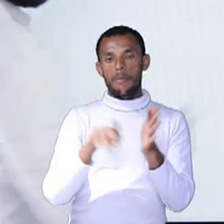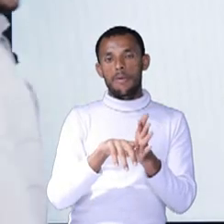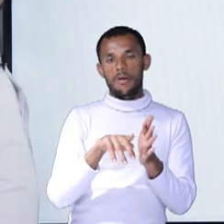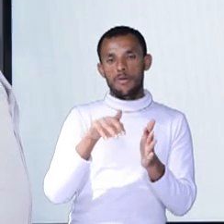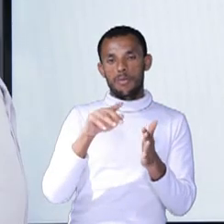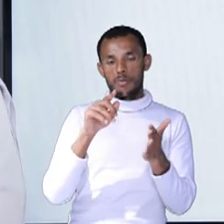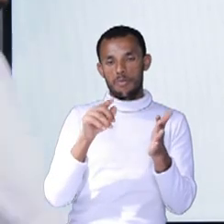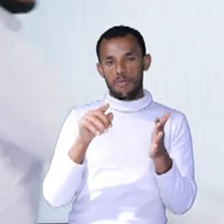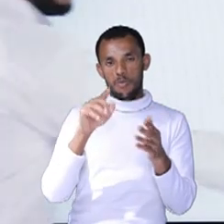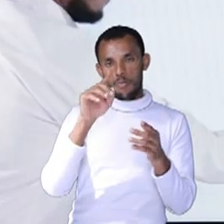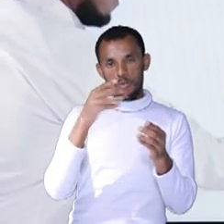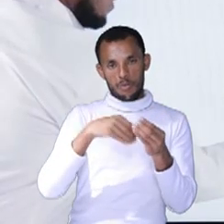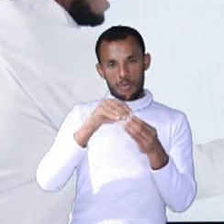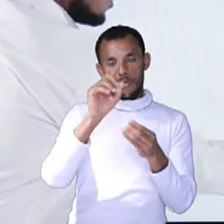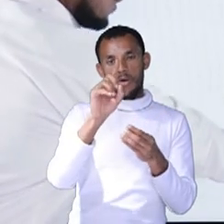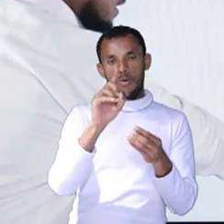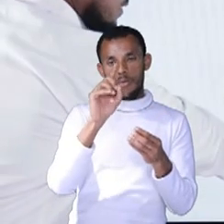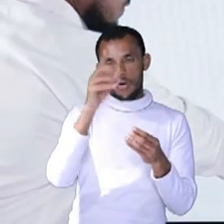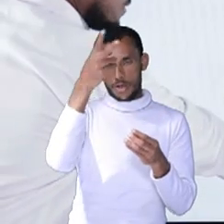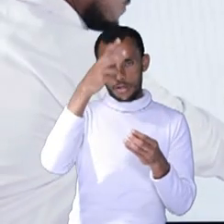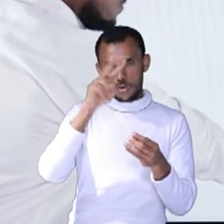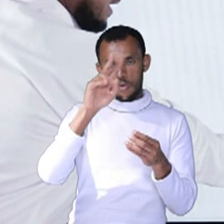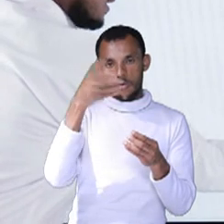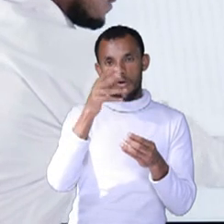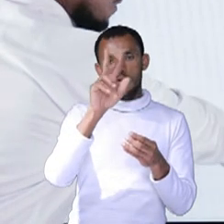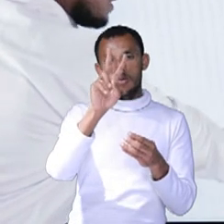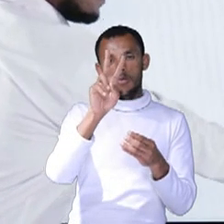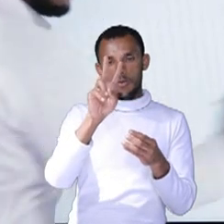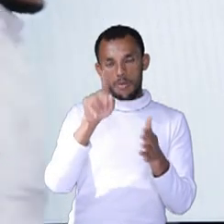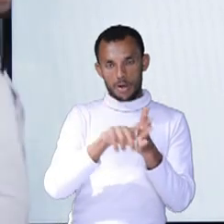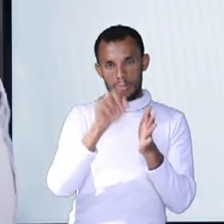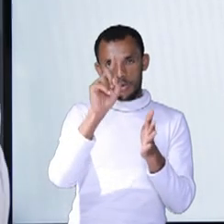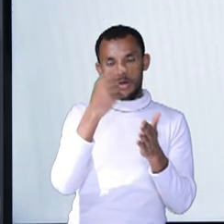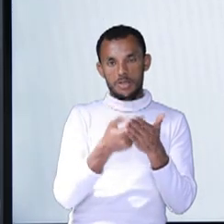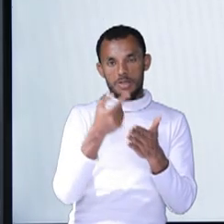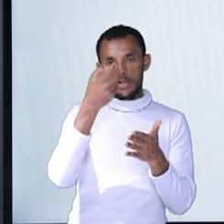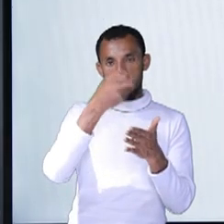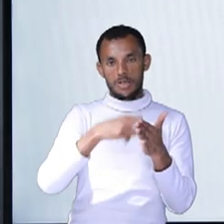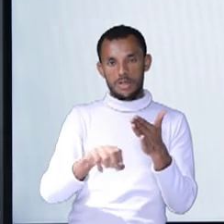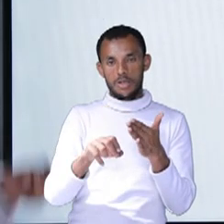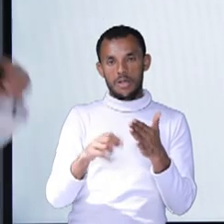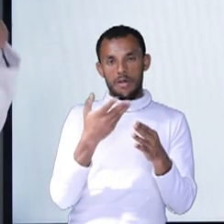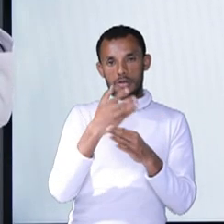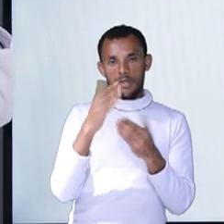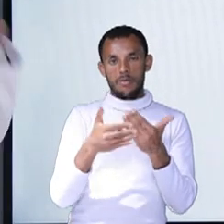put 1 on this. So 1 squared over 2 minus 1. So this is the result. So